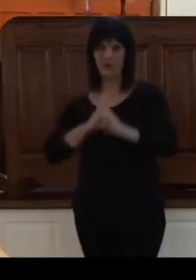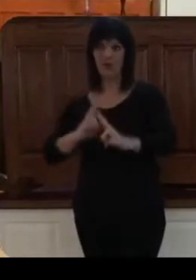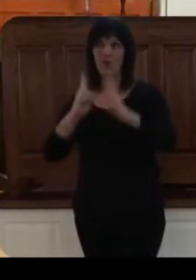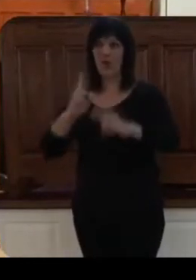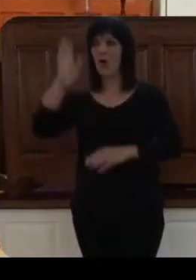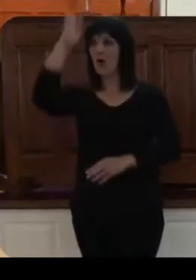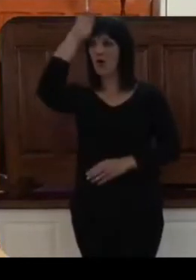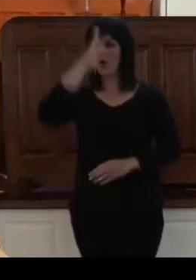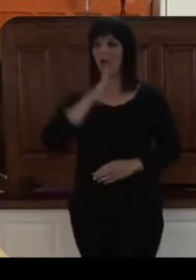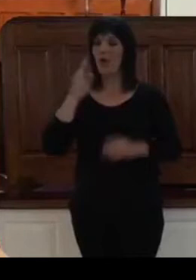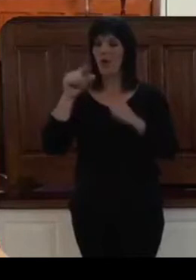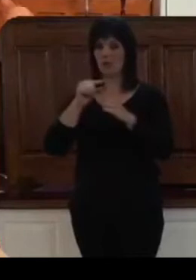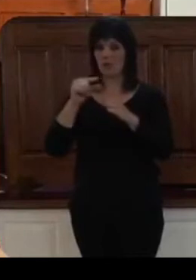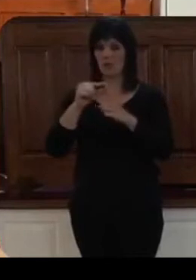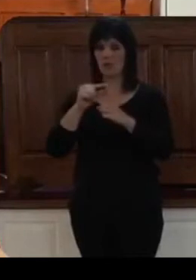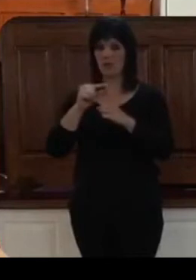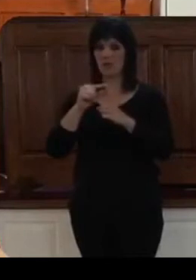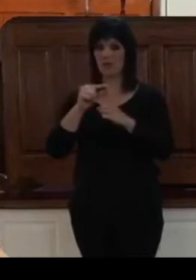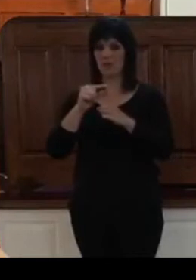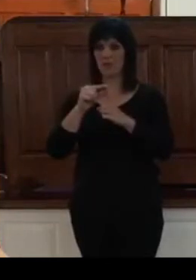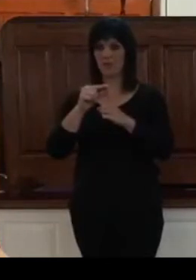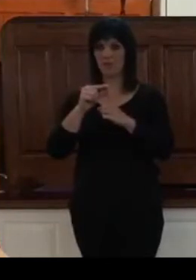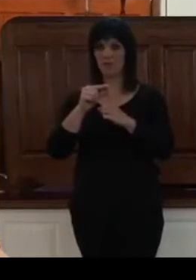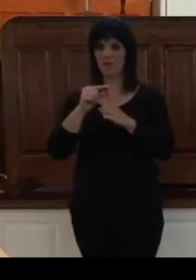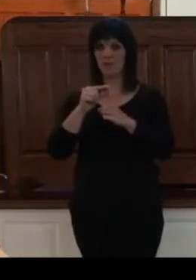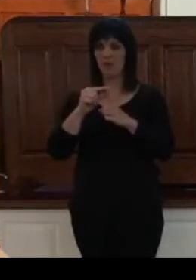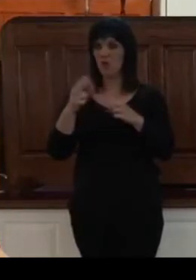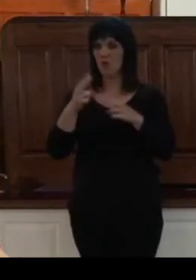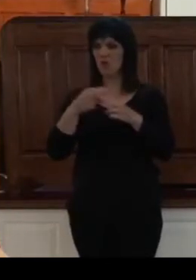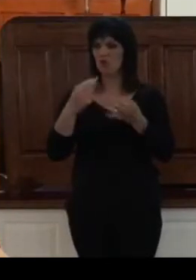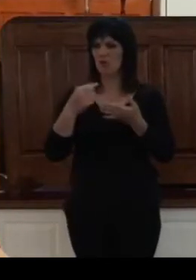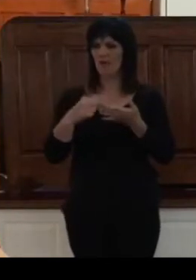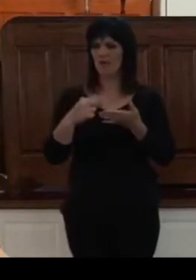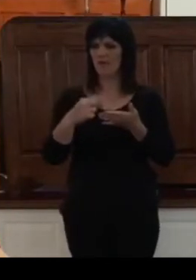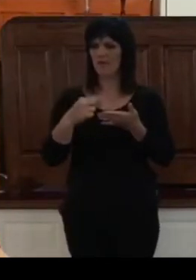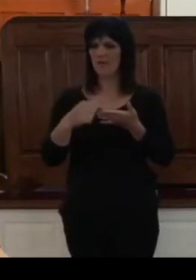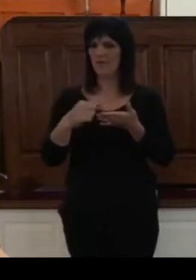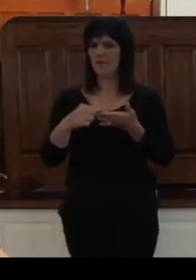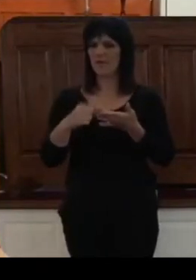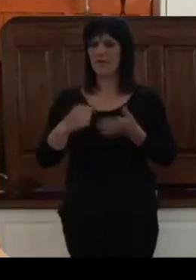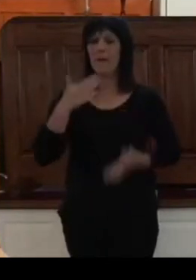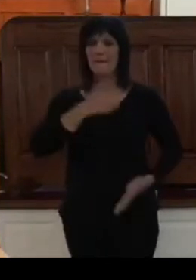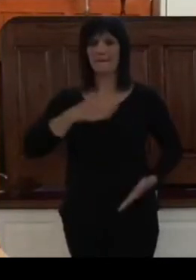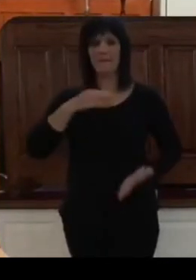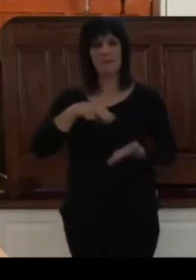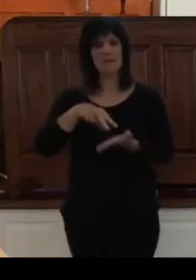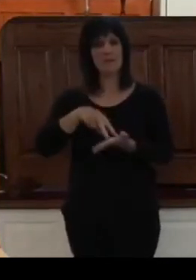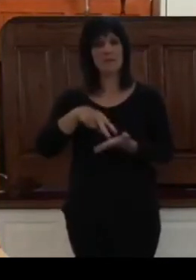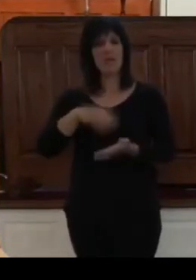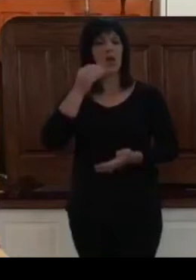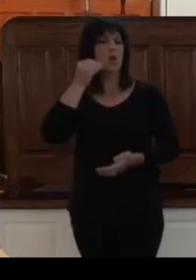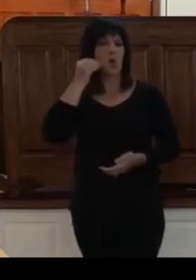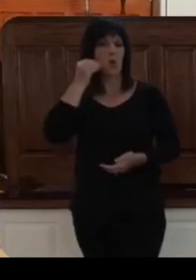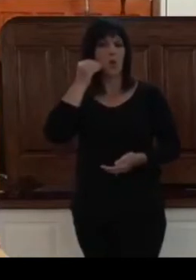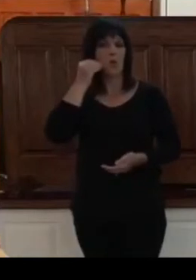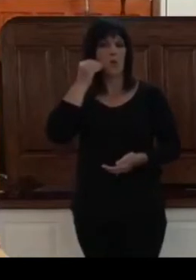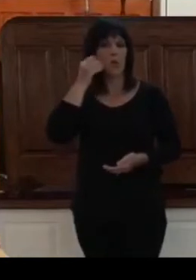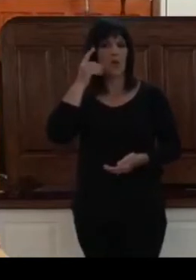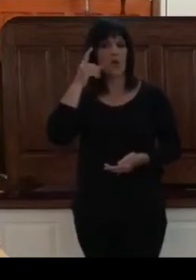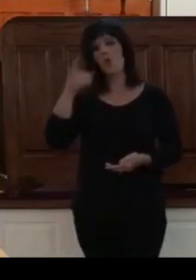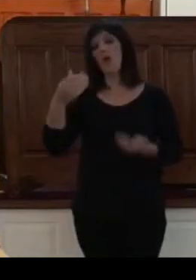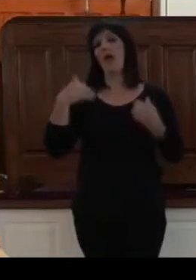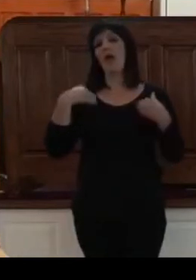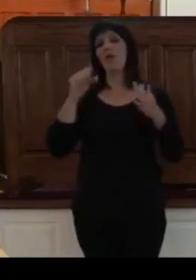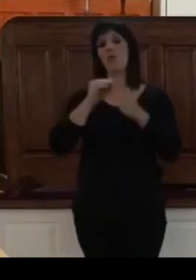Word. Just a couple of short verses here. If you're at home, you can stand with us and participate as well. You'll have the words on the